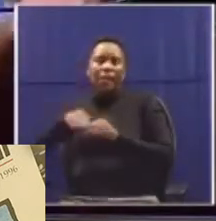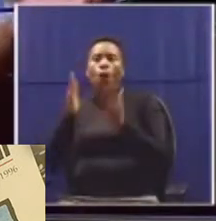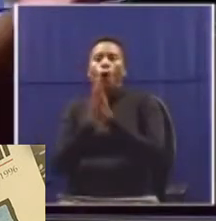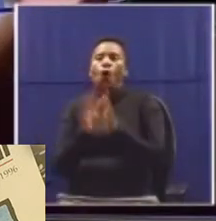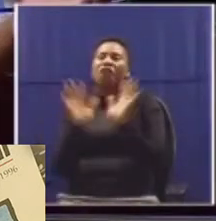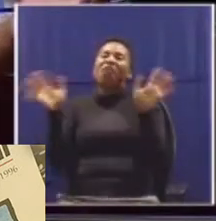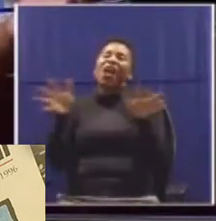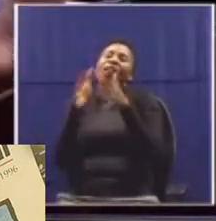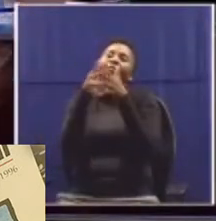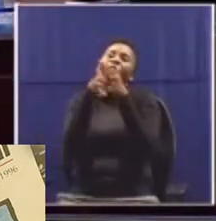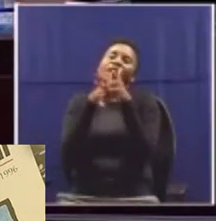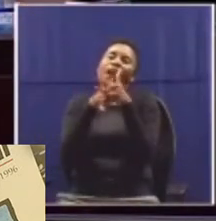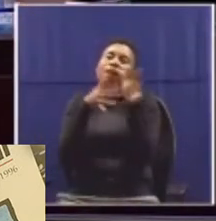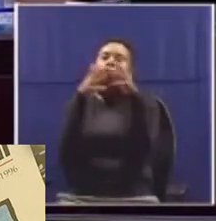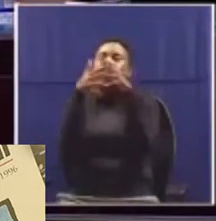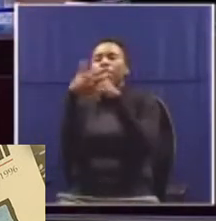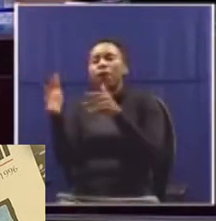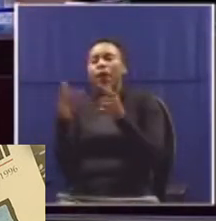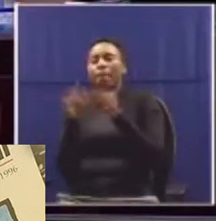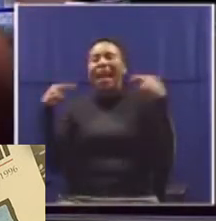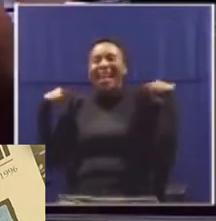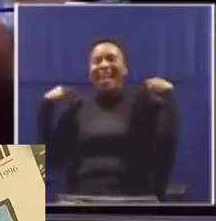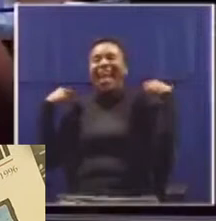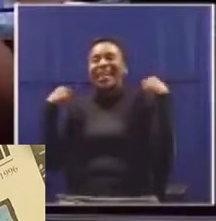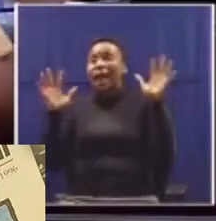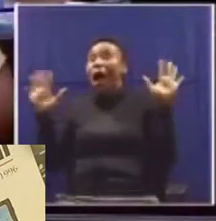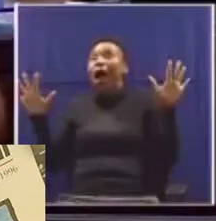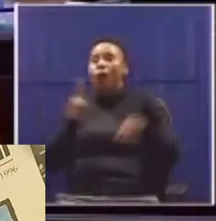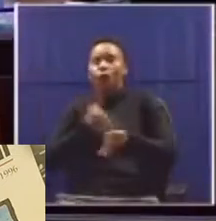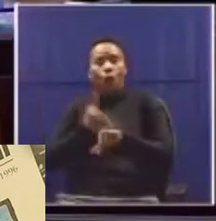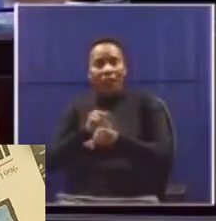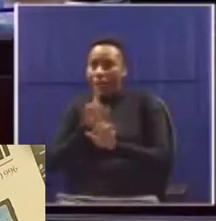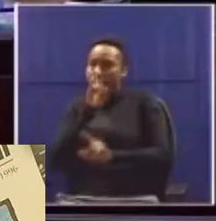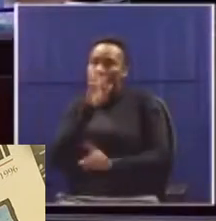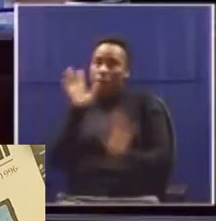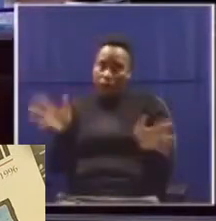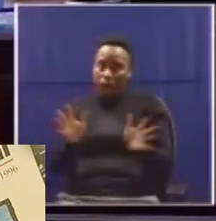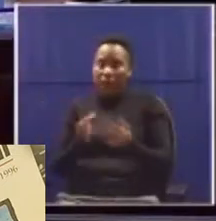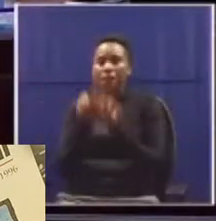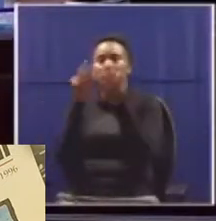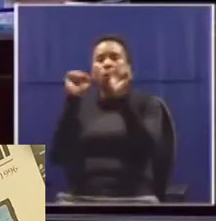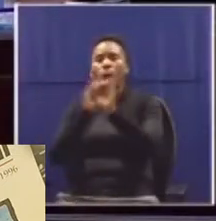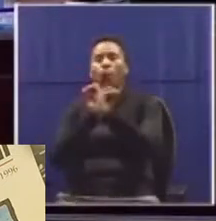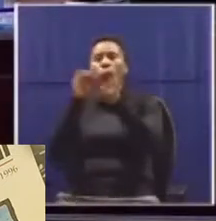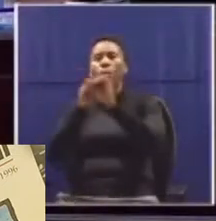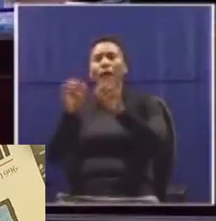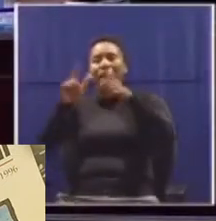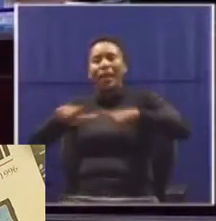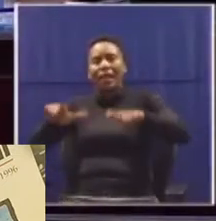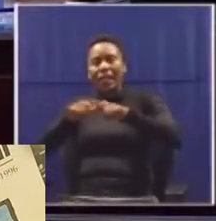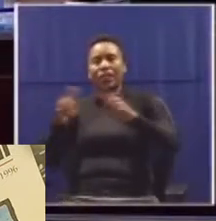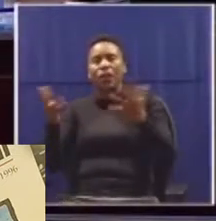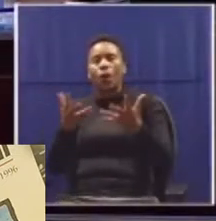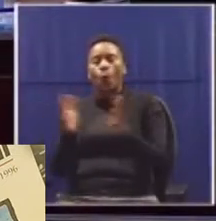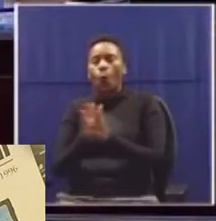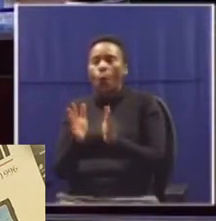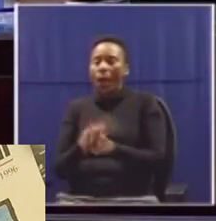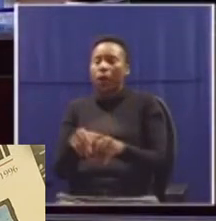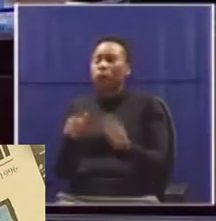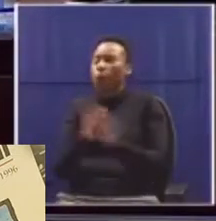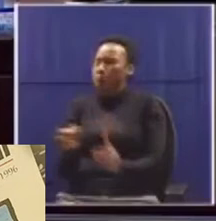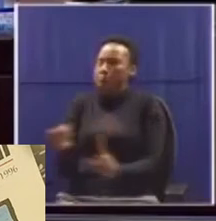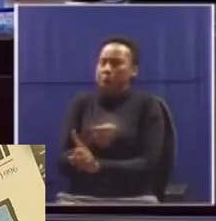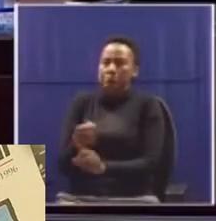nurse never mind a doctor there is no freedom in a land where being assaulted raped